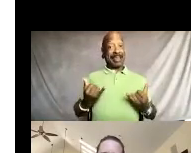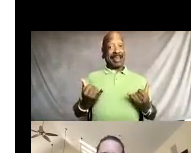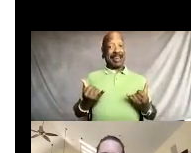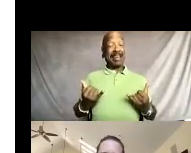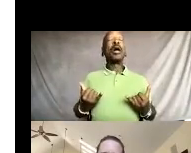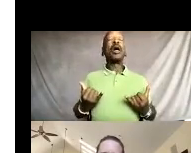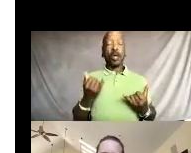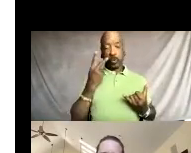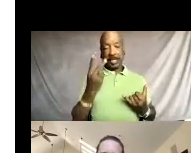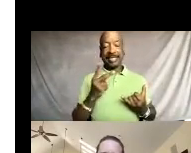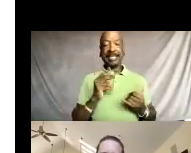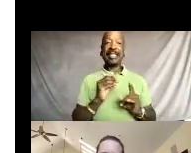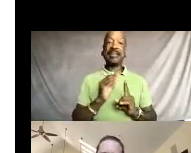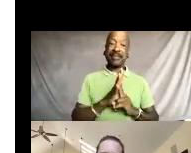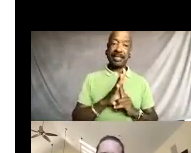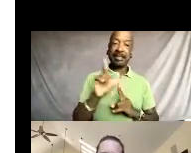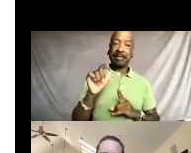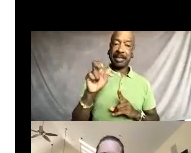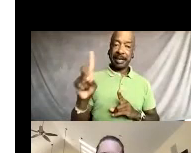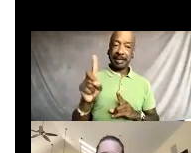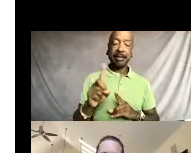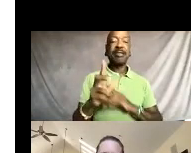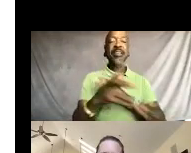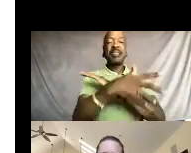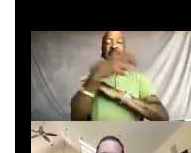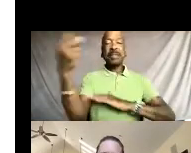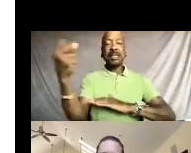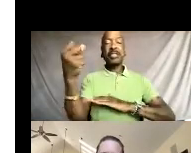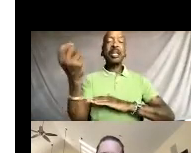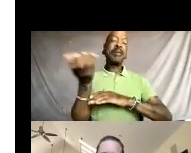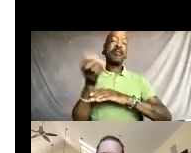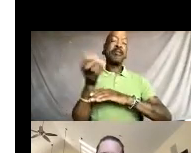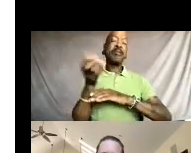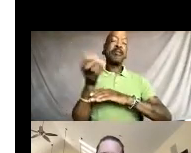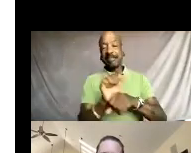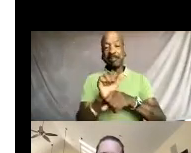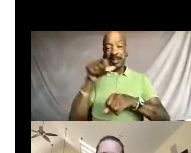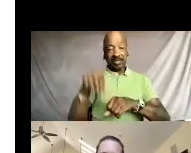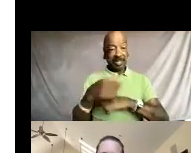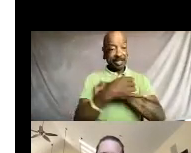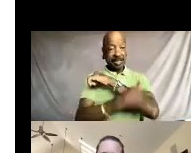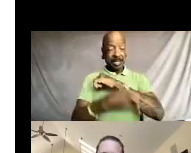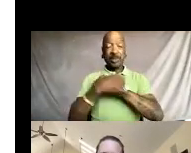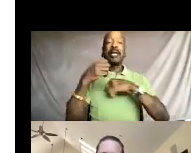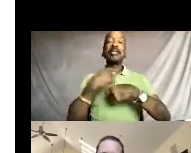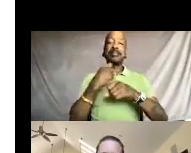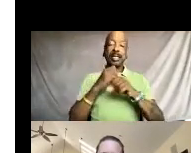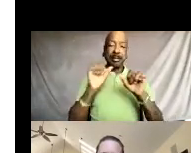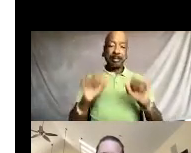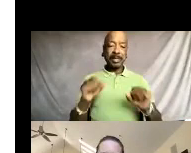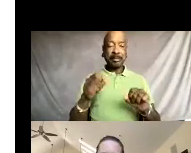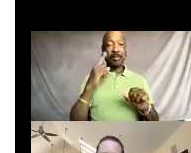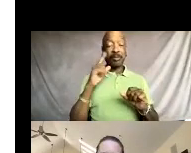of land as a thing. The dispossession and enslavement of this country has made it possible for land as a thing to signify